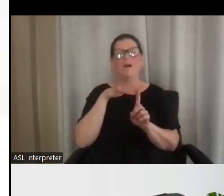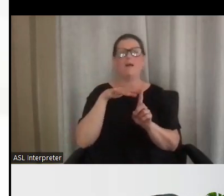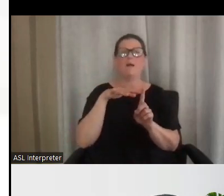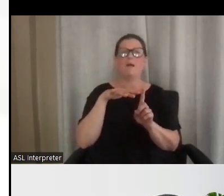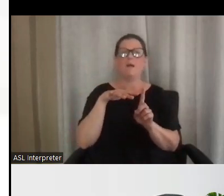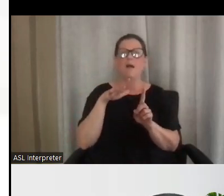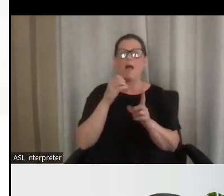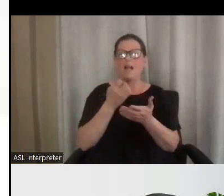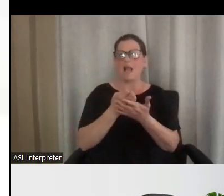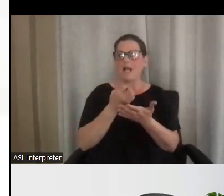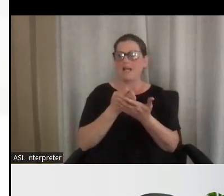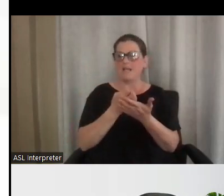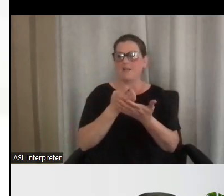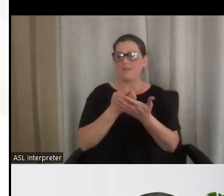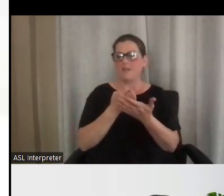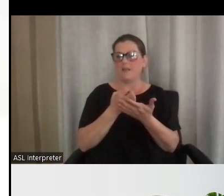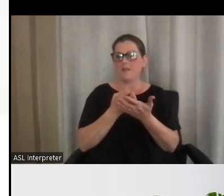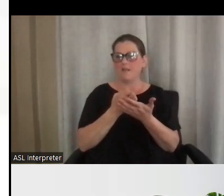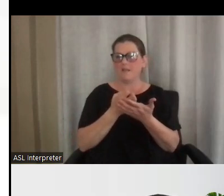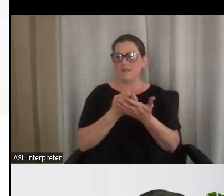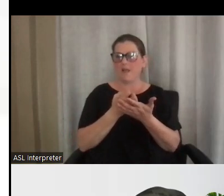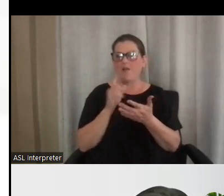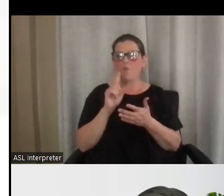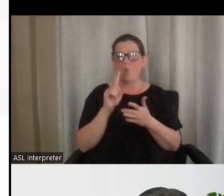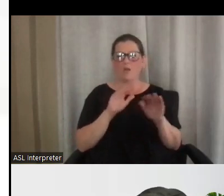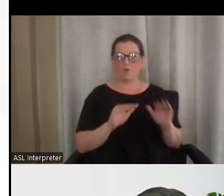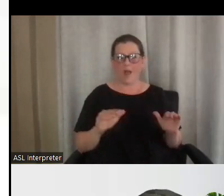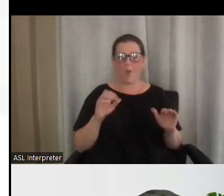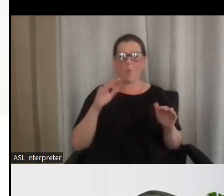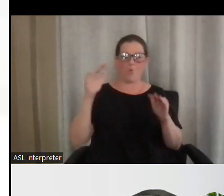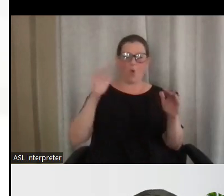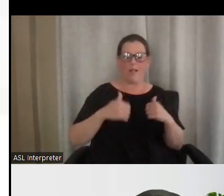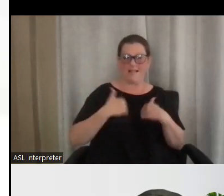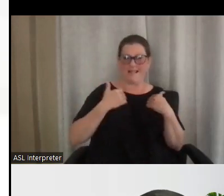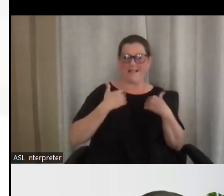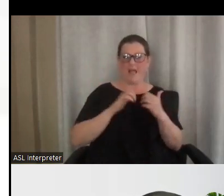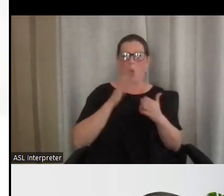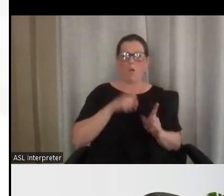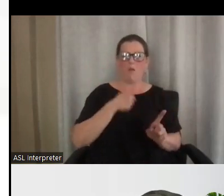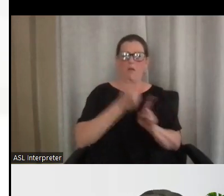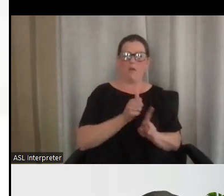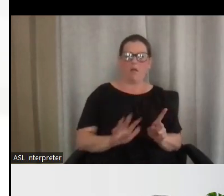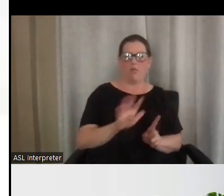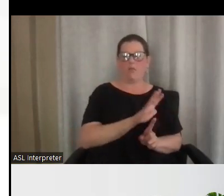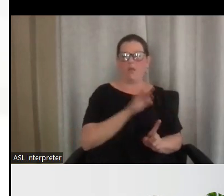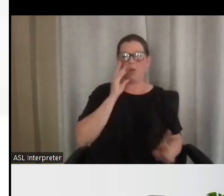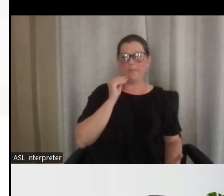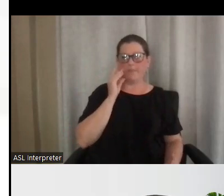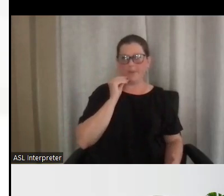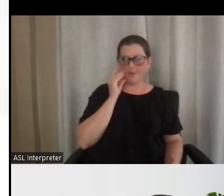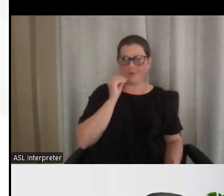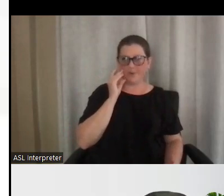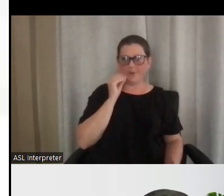and economic context of where a child or an adult is living is going to impact their experiences